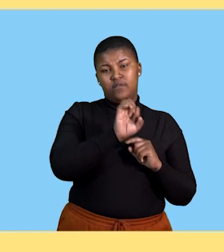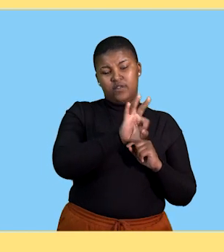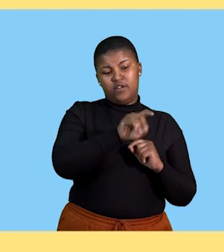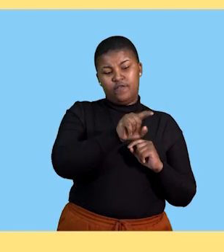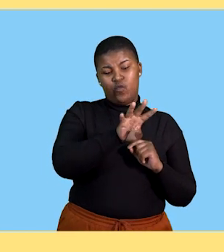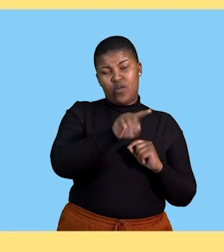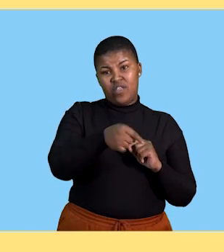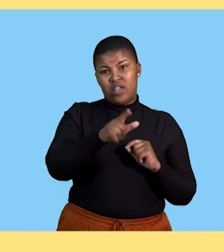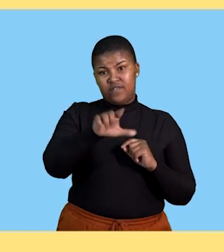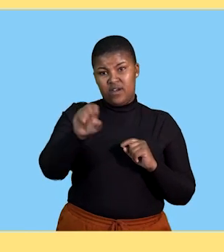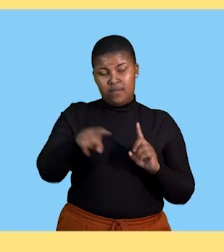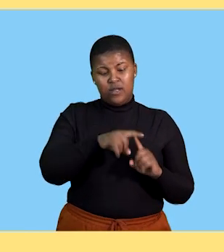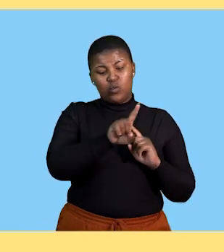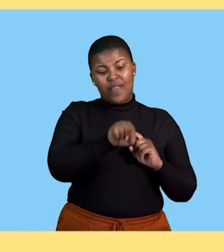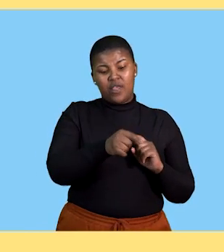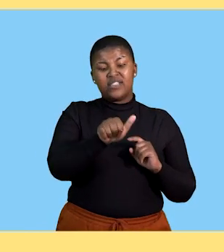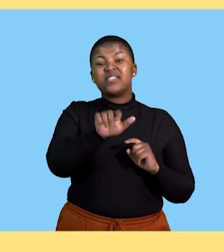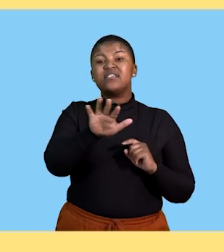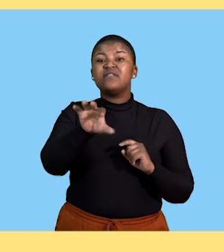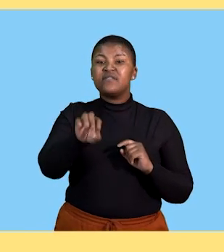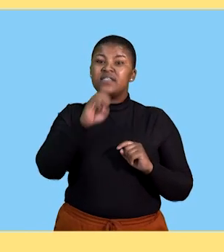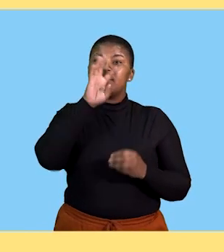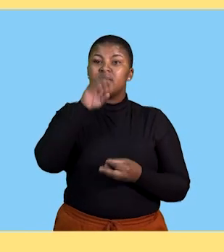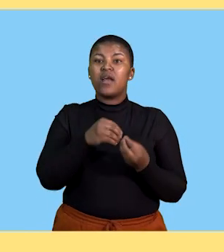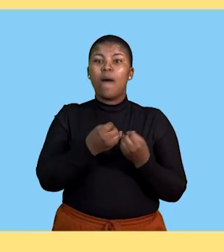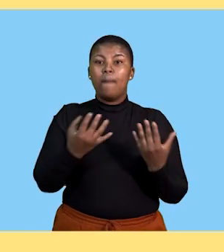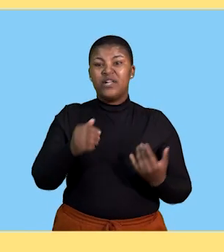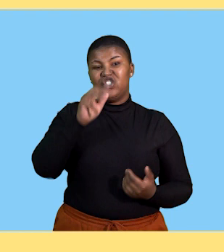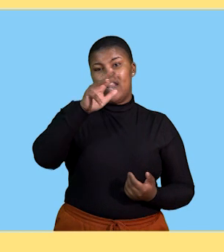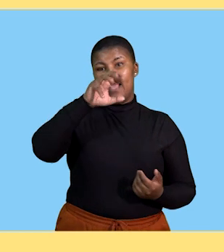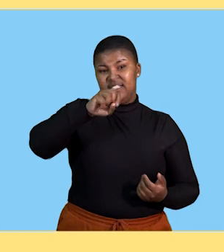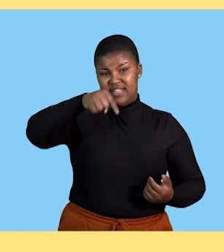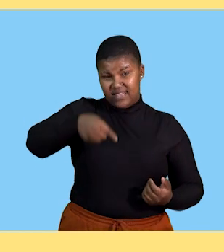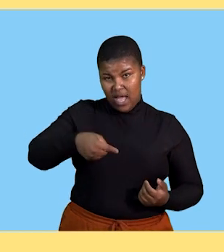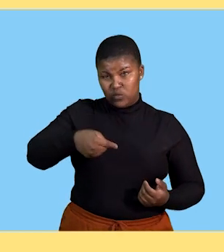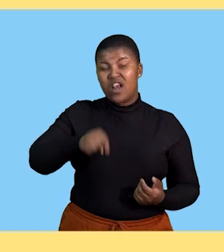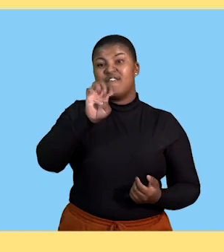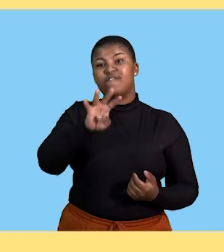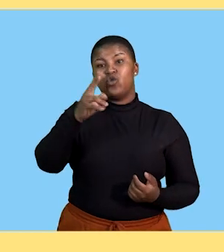34,700 plus 1,650, it gives me my